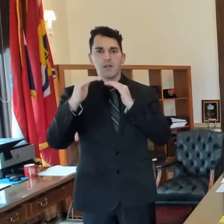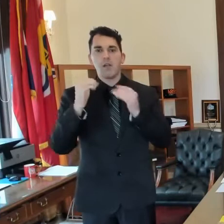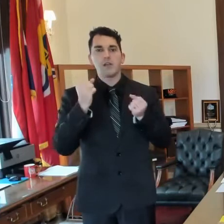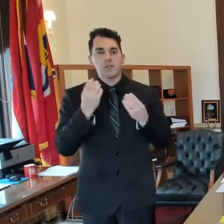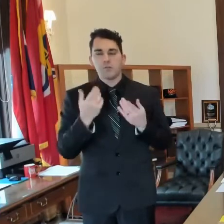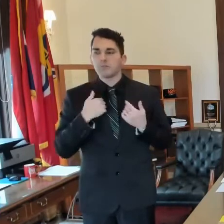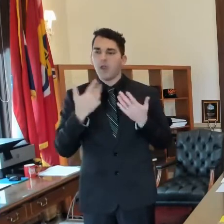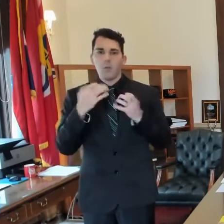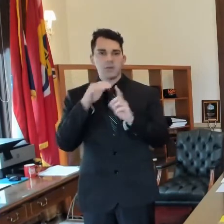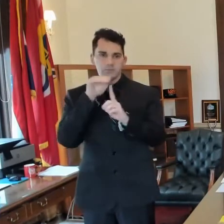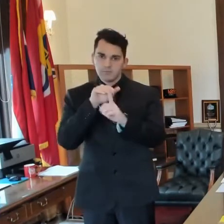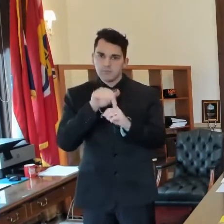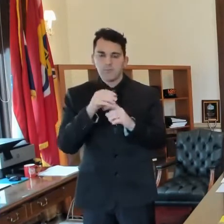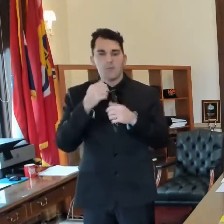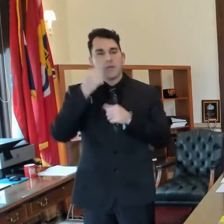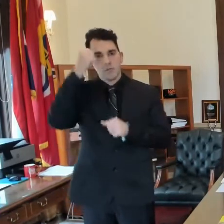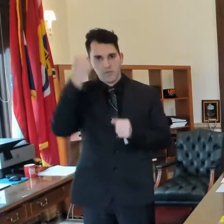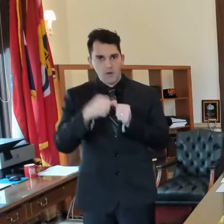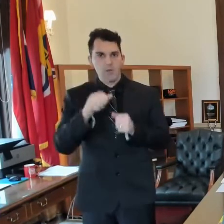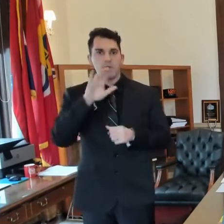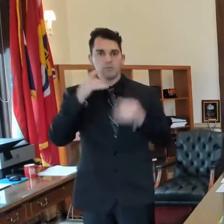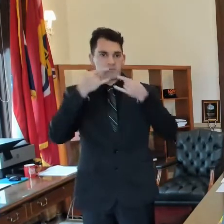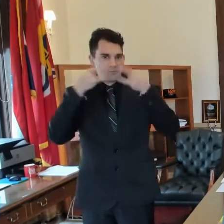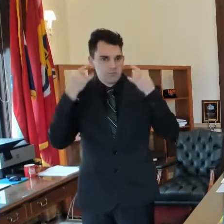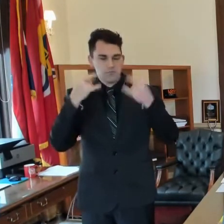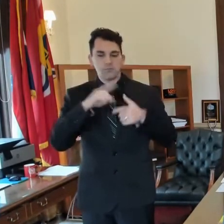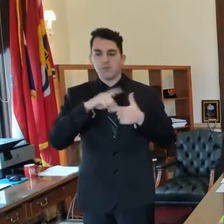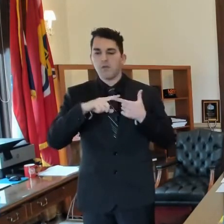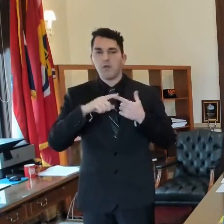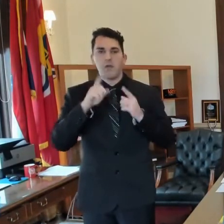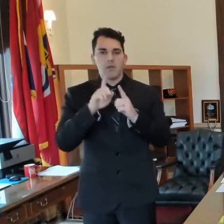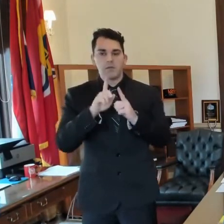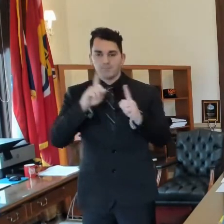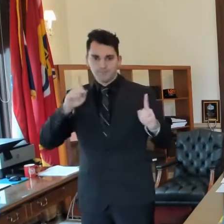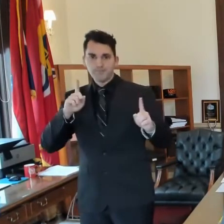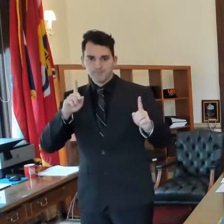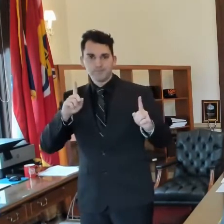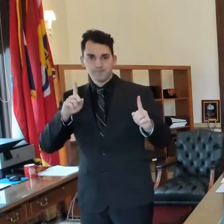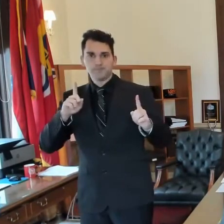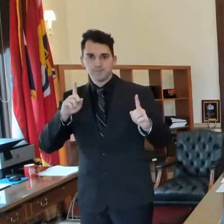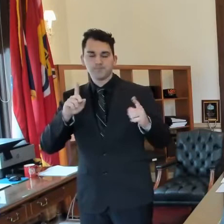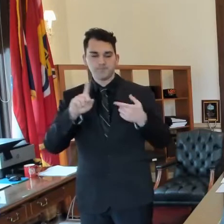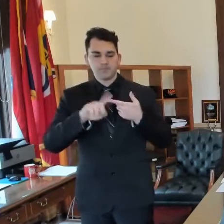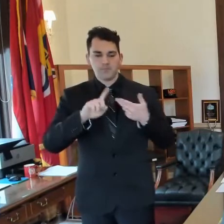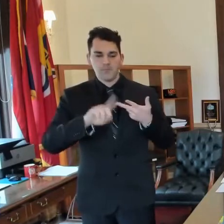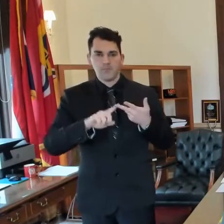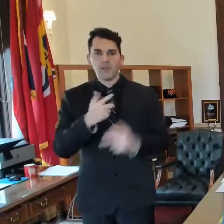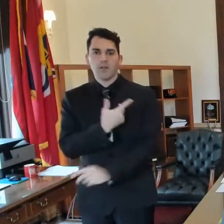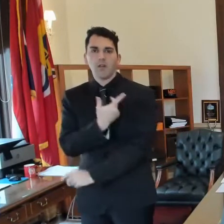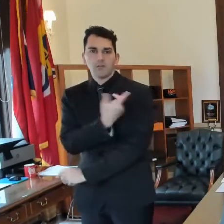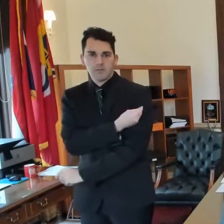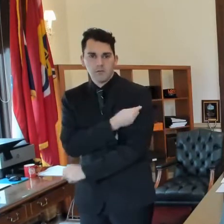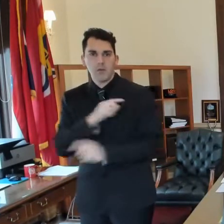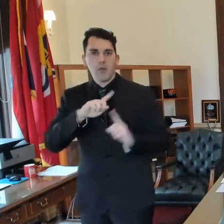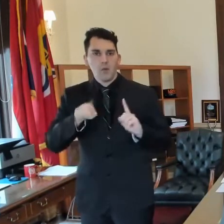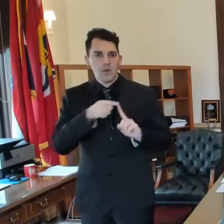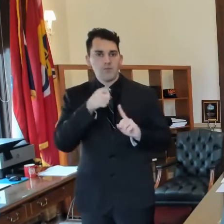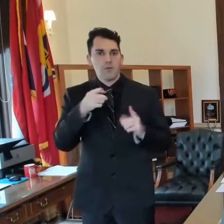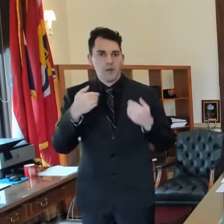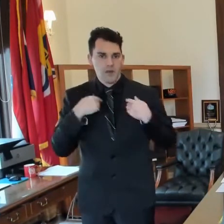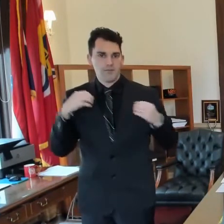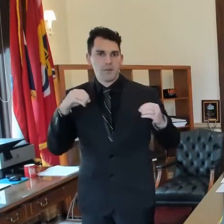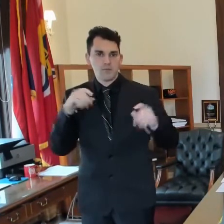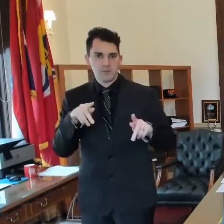follow, do social distancing, get your vaccination, and when you have the opportunity to